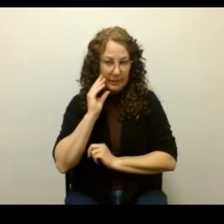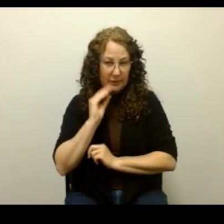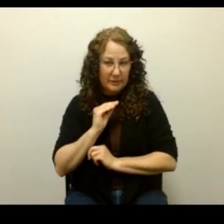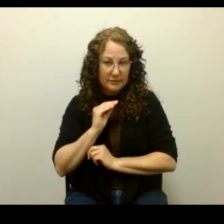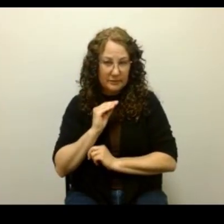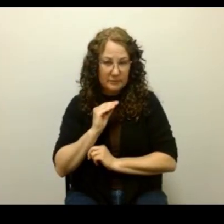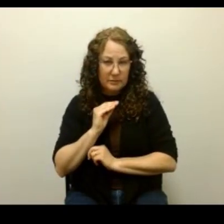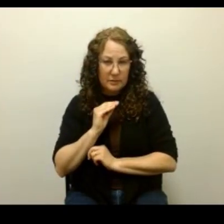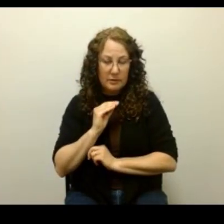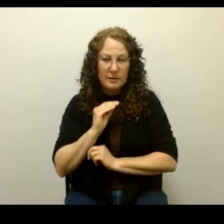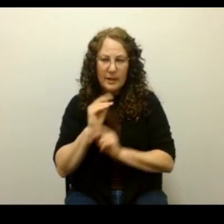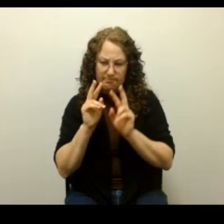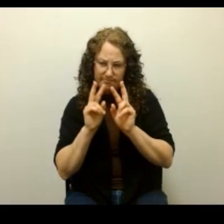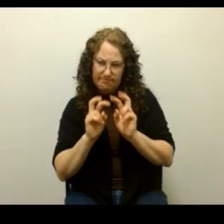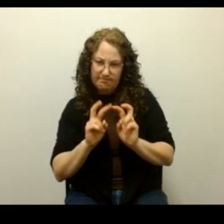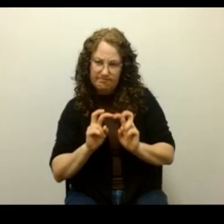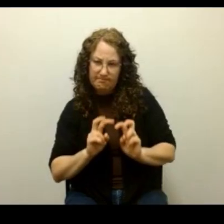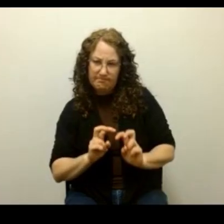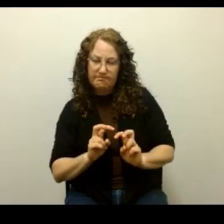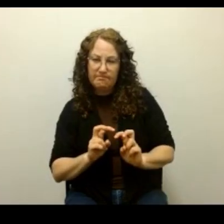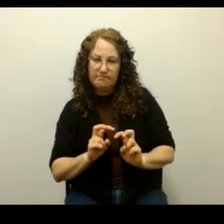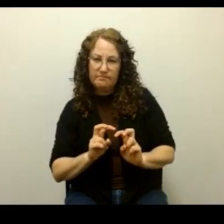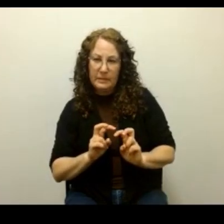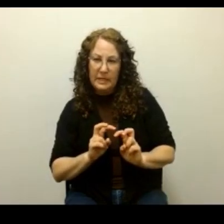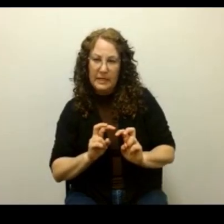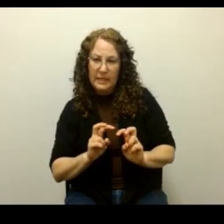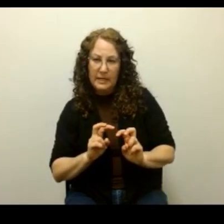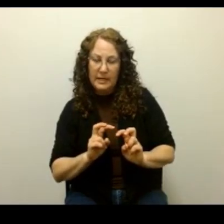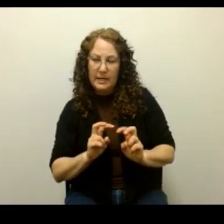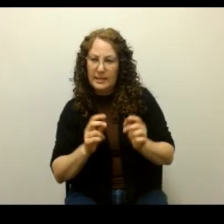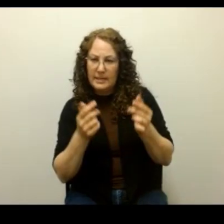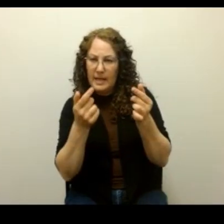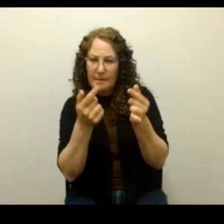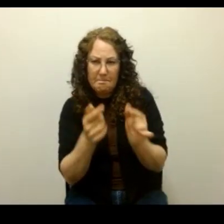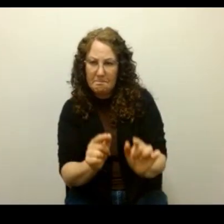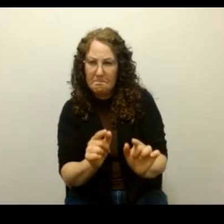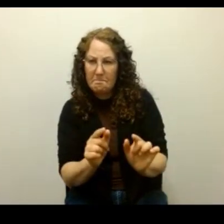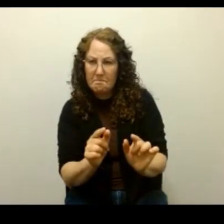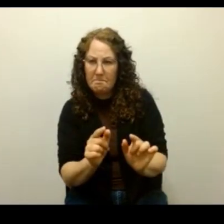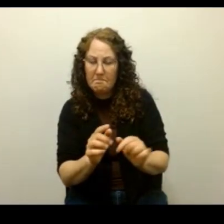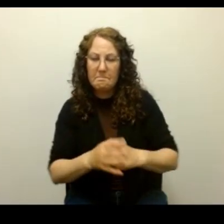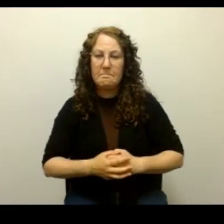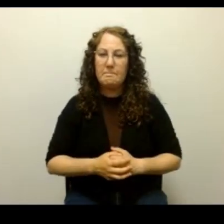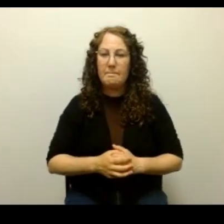analyze the events that happened.